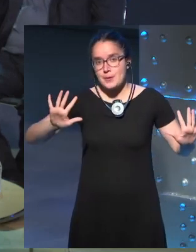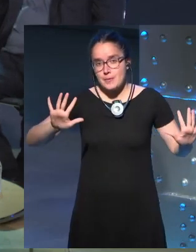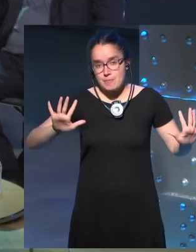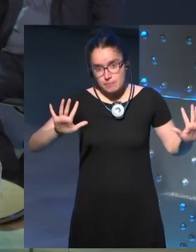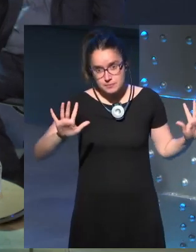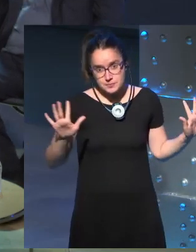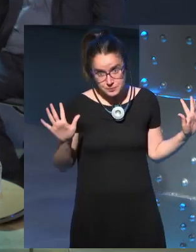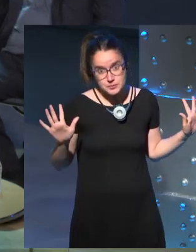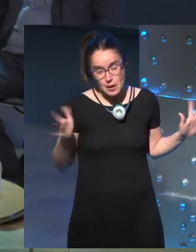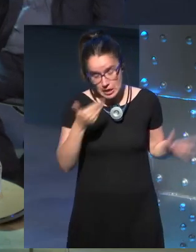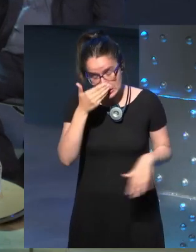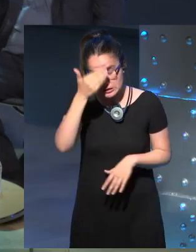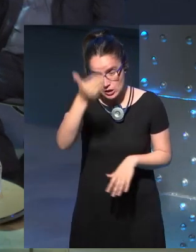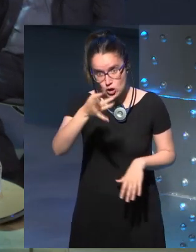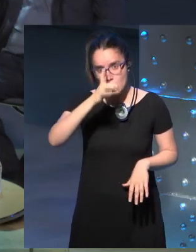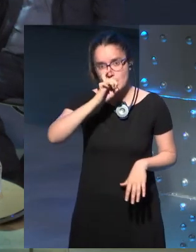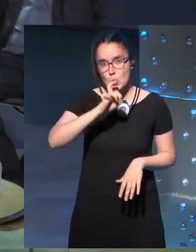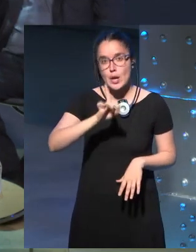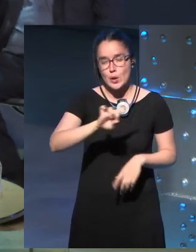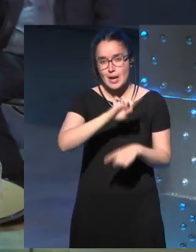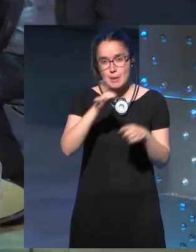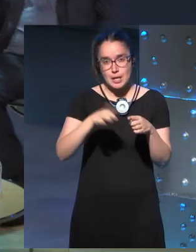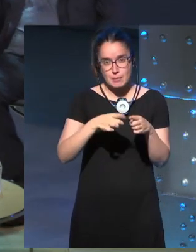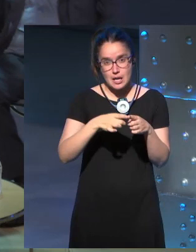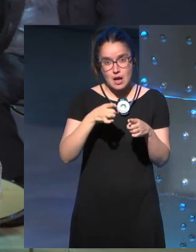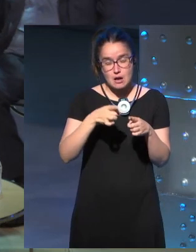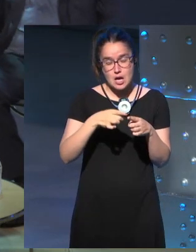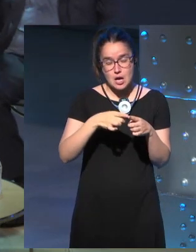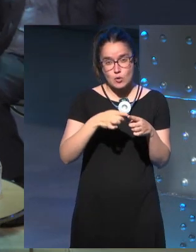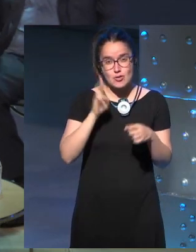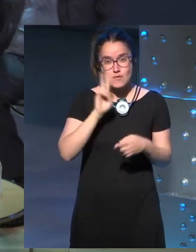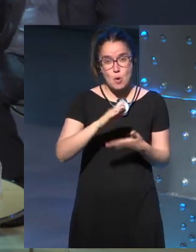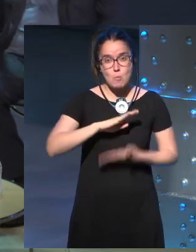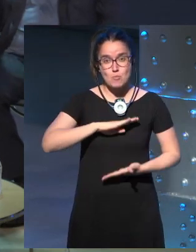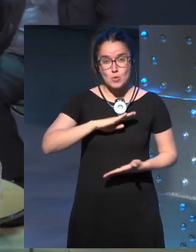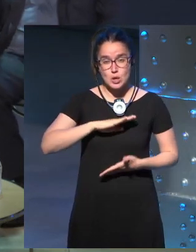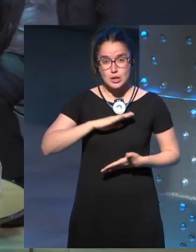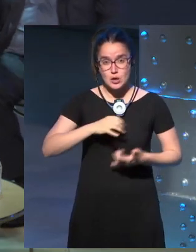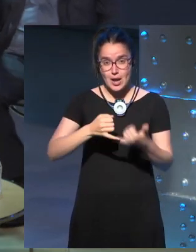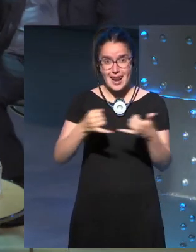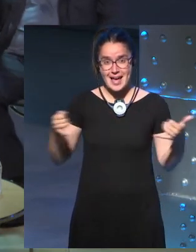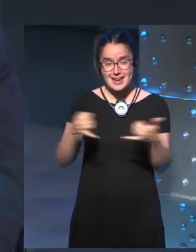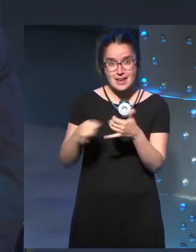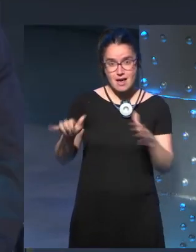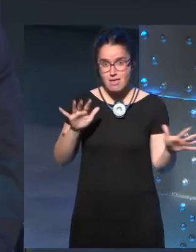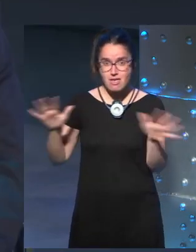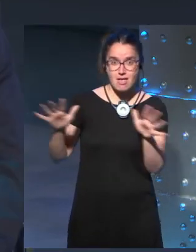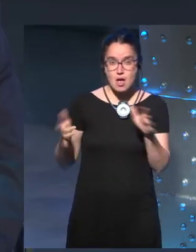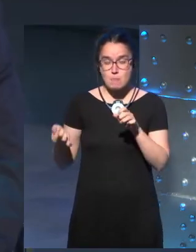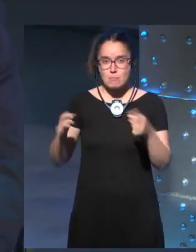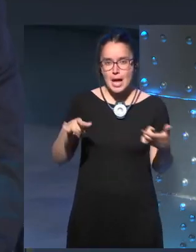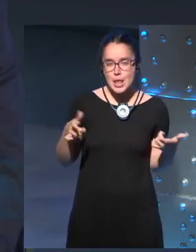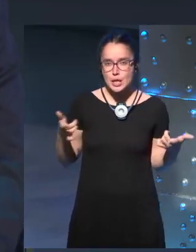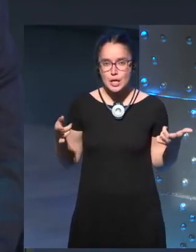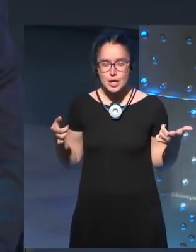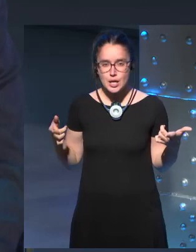weird story in terms of goalkeepers. I remember that the first time that I saw a goalkeeper moving on the